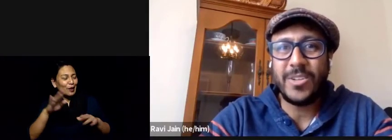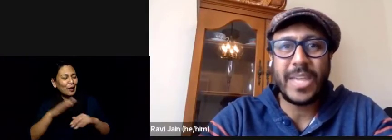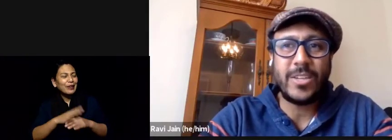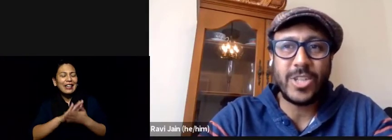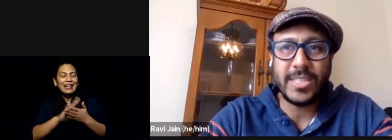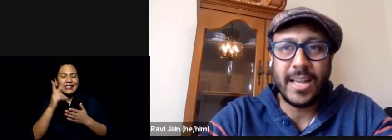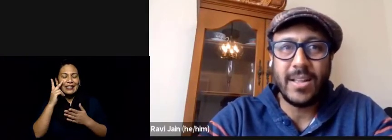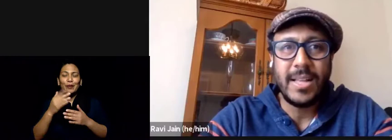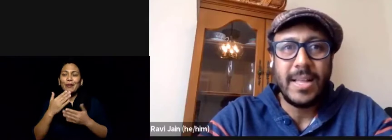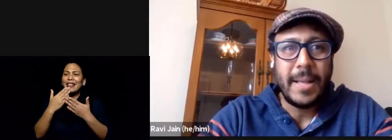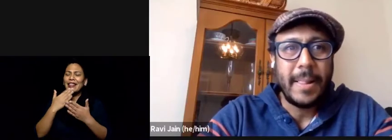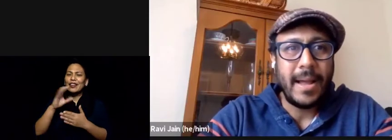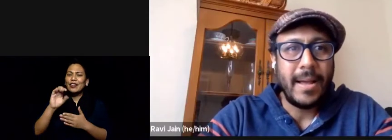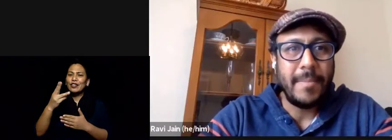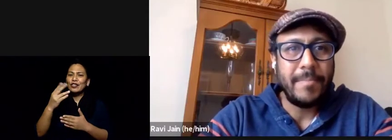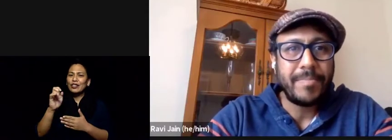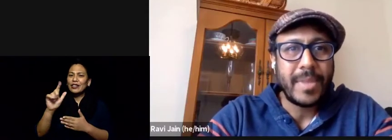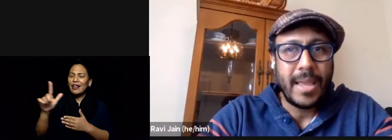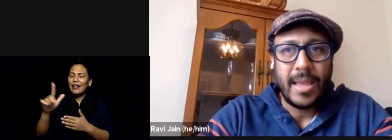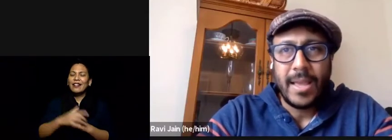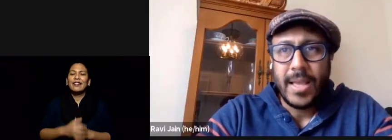Very nice to see you. Thank you, Chantal.